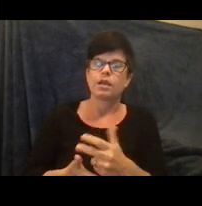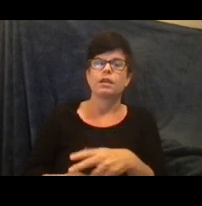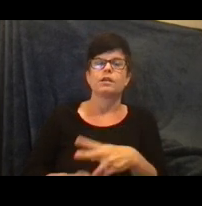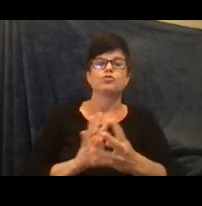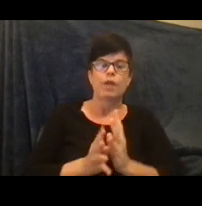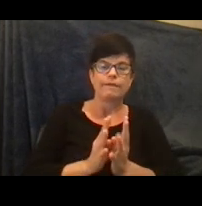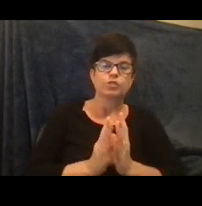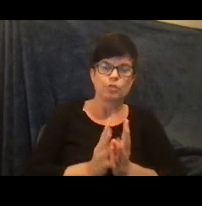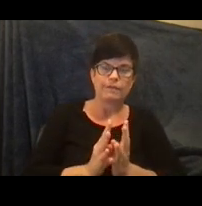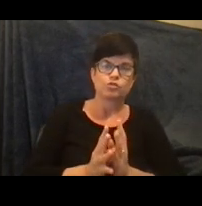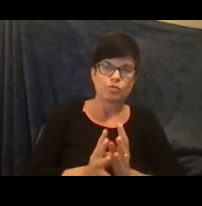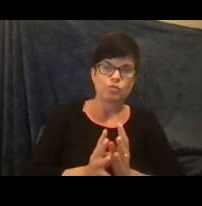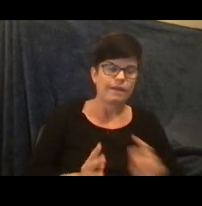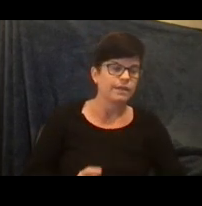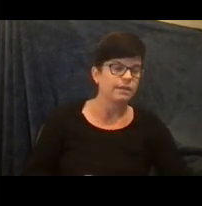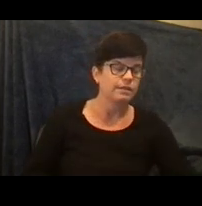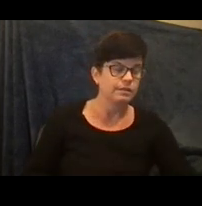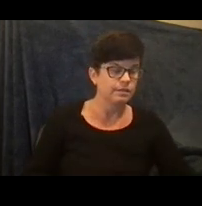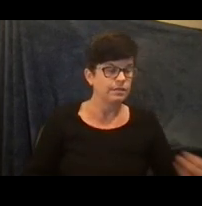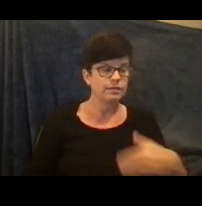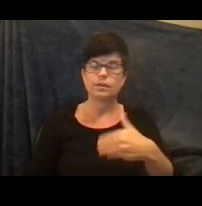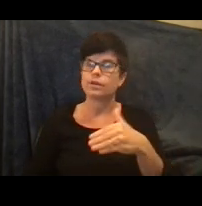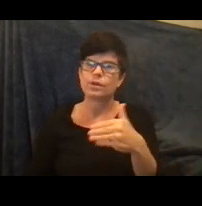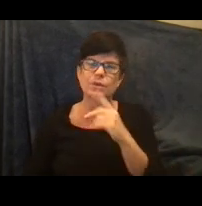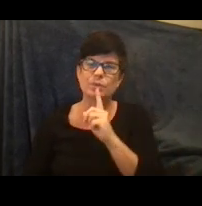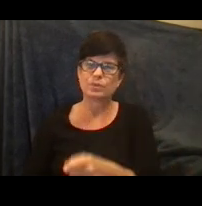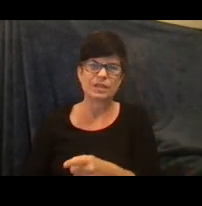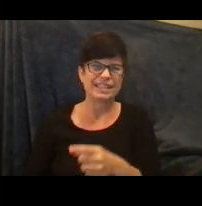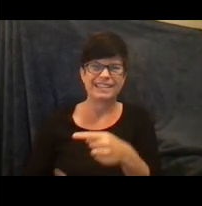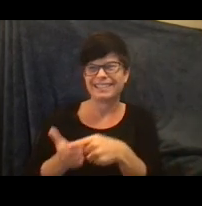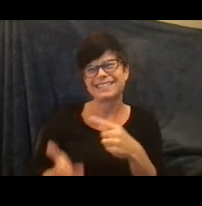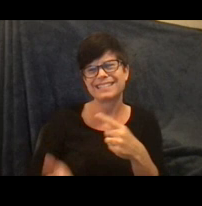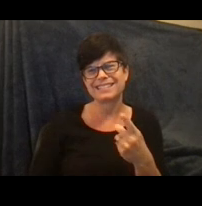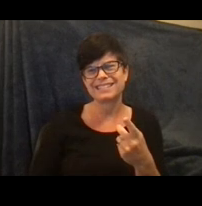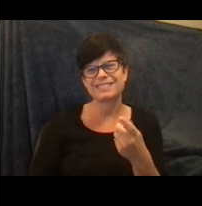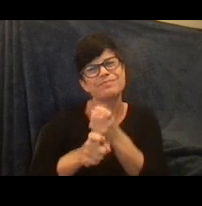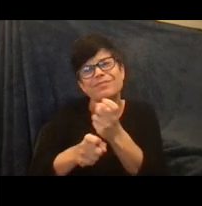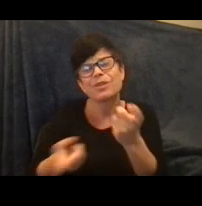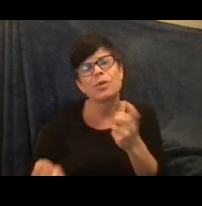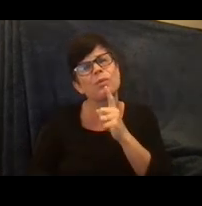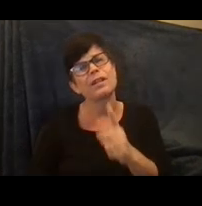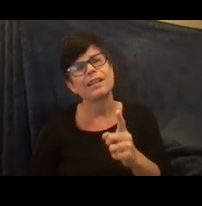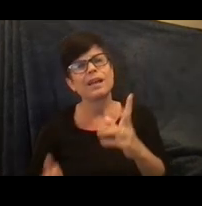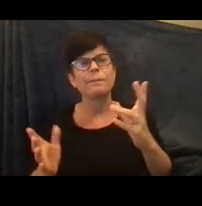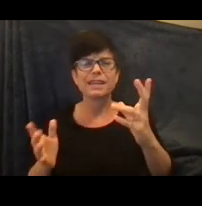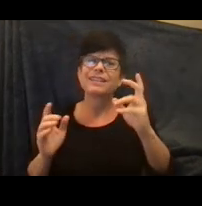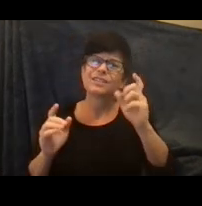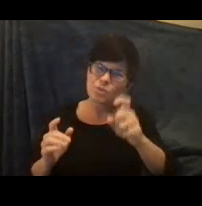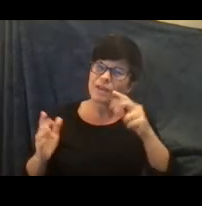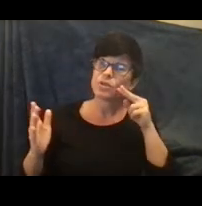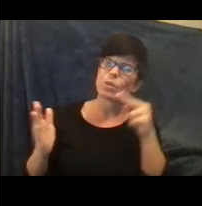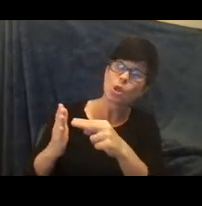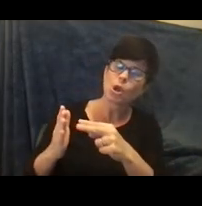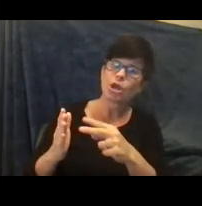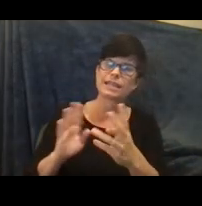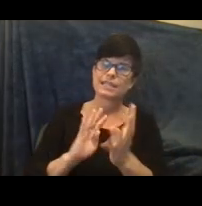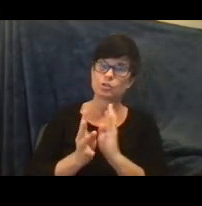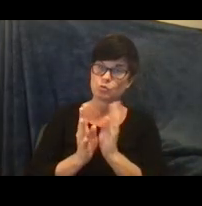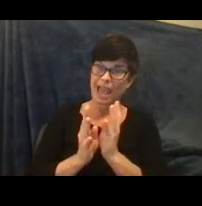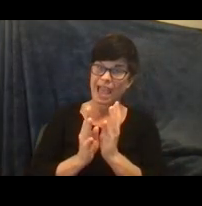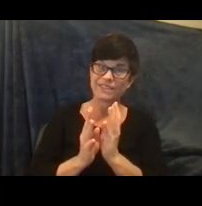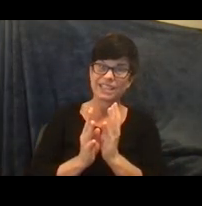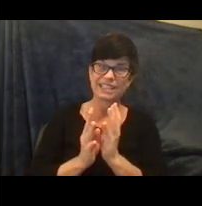Traffic. This concurrency thing, exemption, is just a joke. I mean, somebody's got to start looking at the traffic that comes in and out of these places.